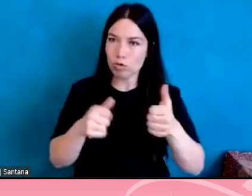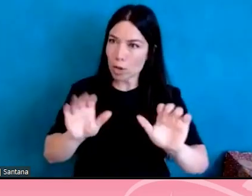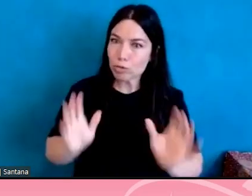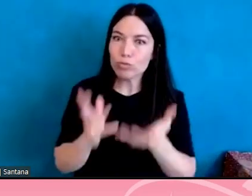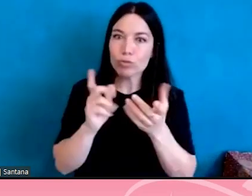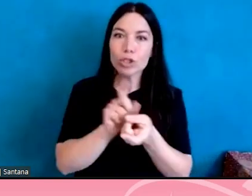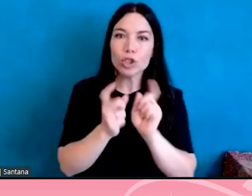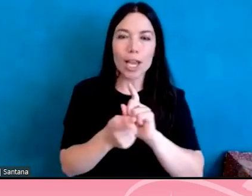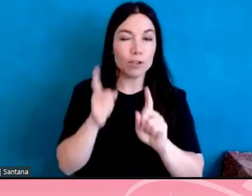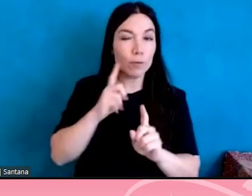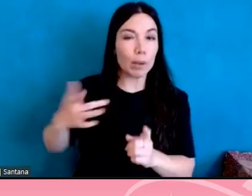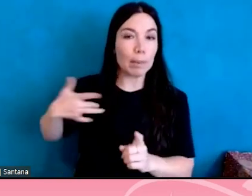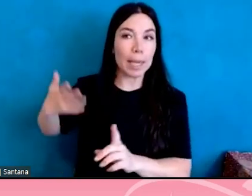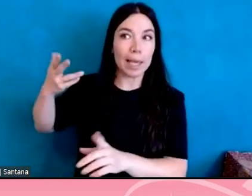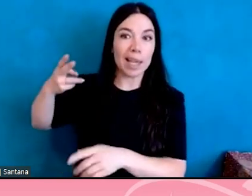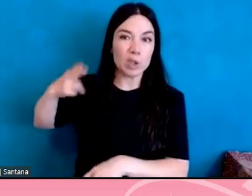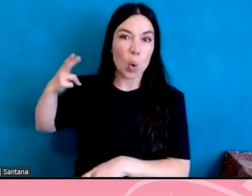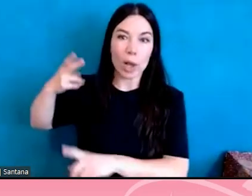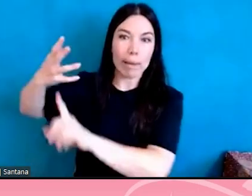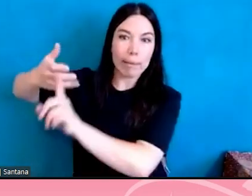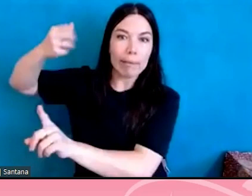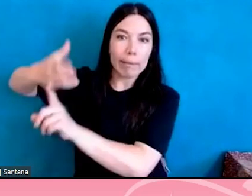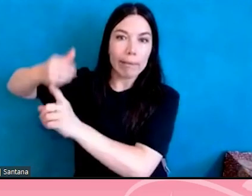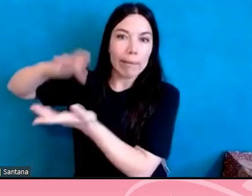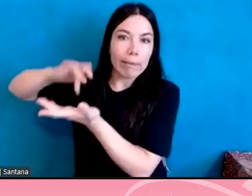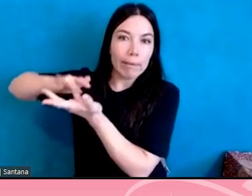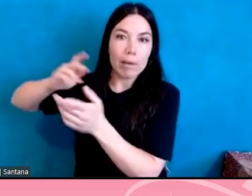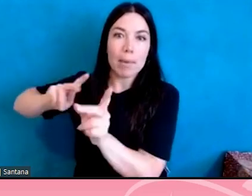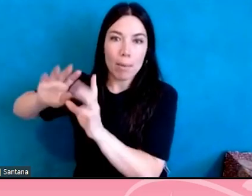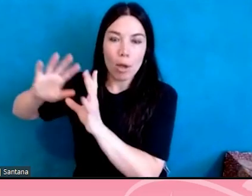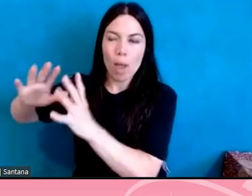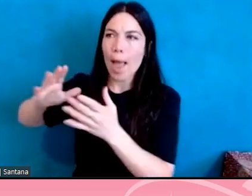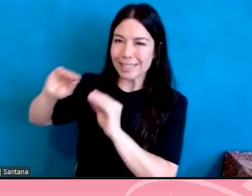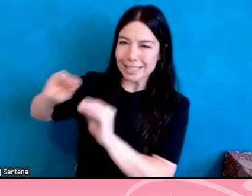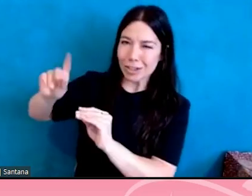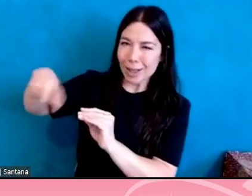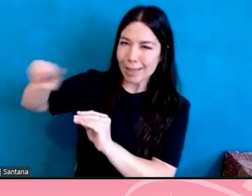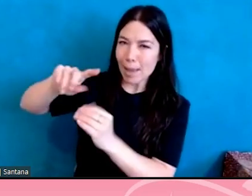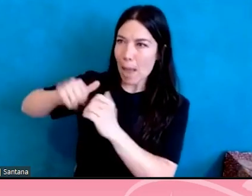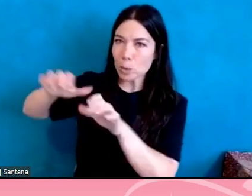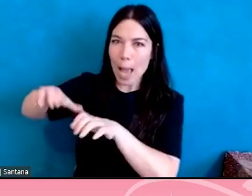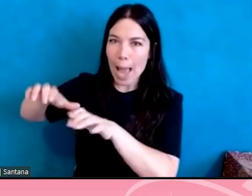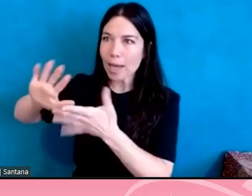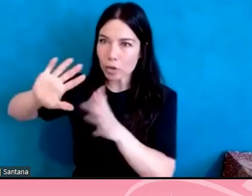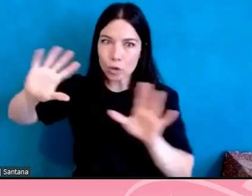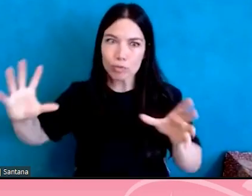disadvantaged groups, and to ensure the community members learn to act in ways that change the existing